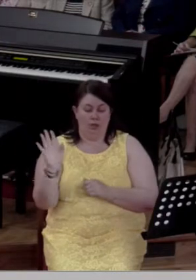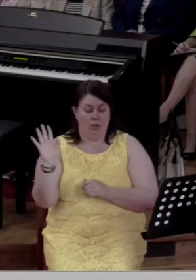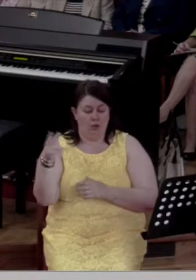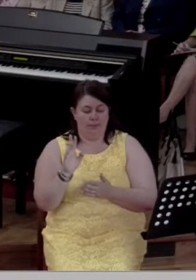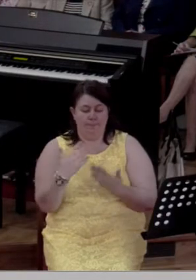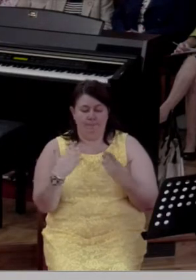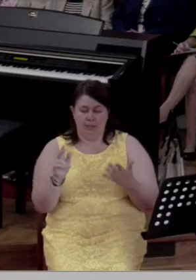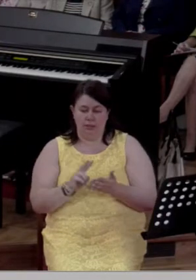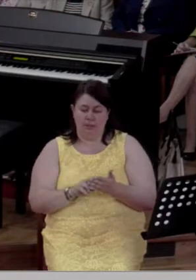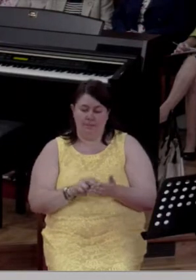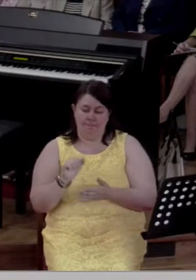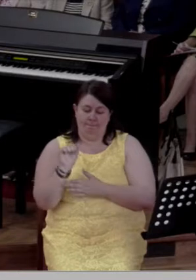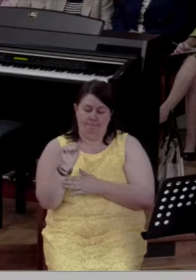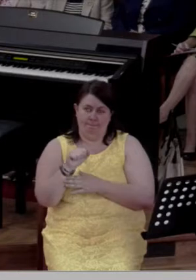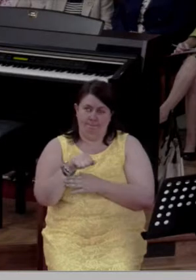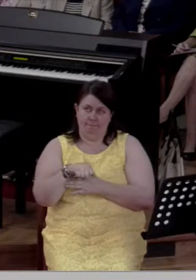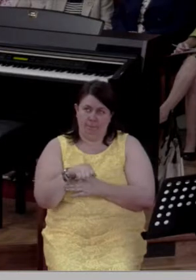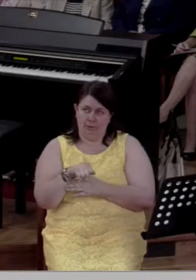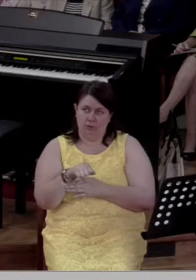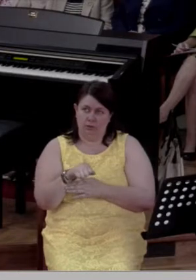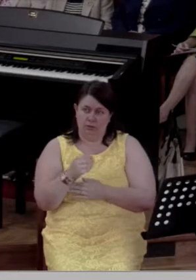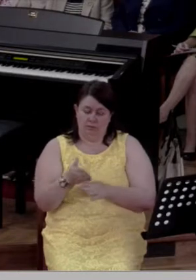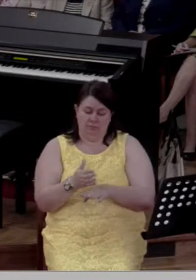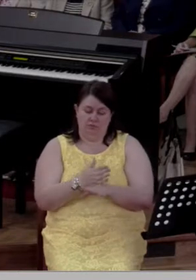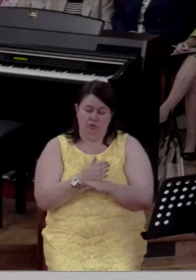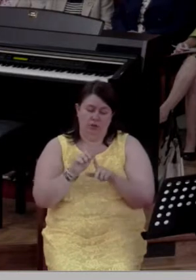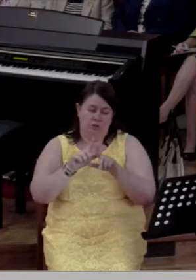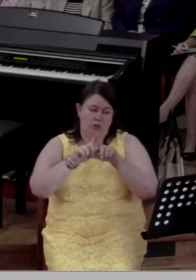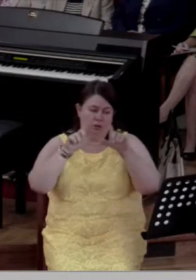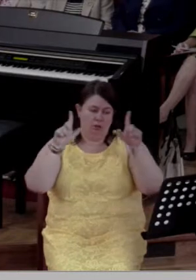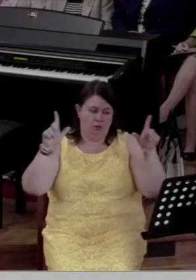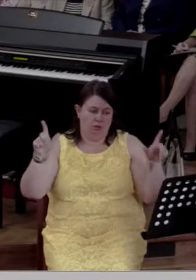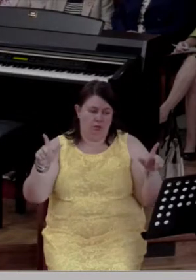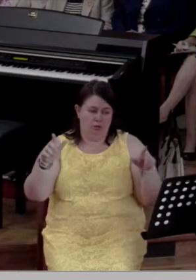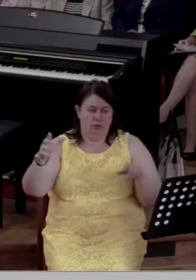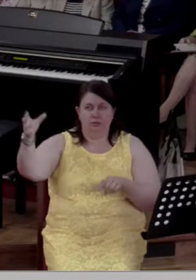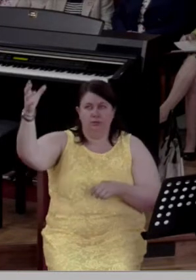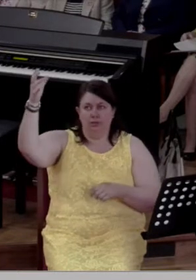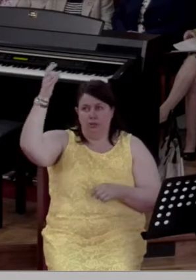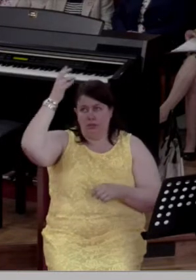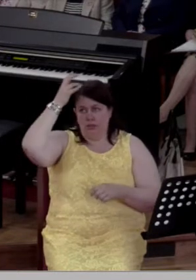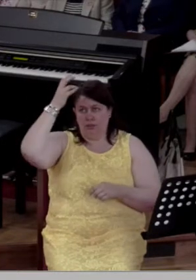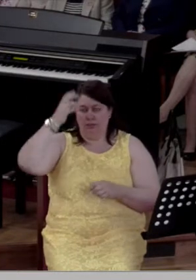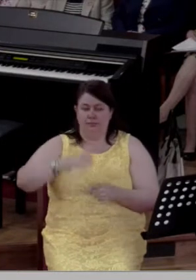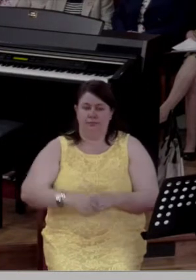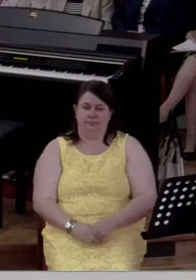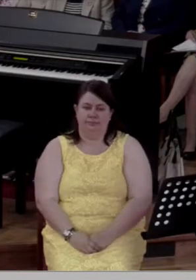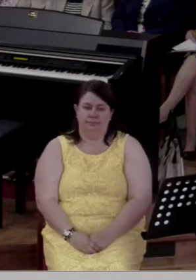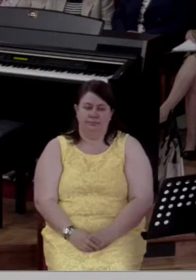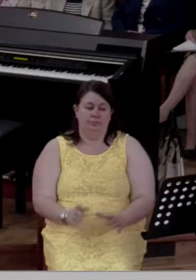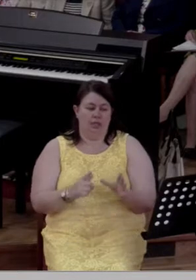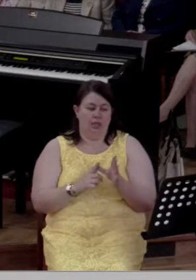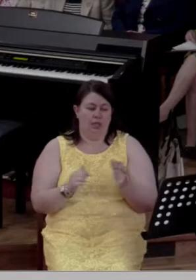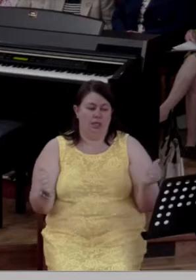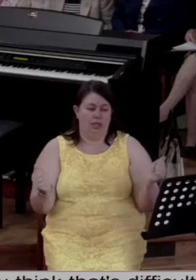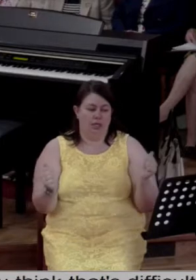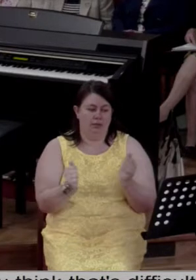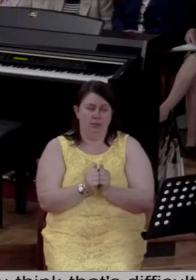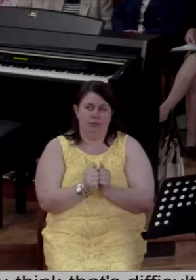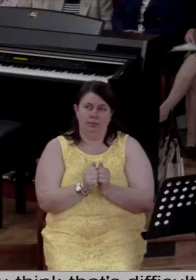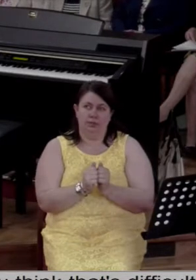down, prostrating themselves before the Lord and the King. Amen. And we